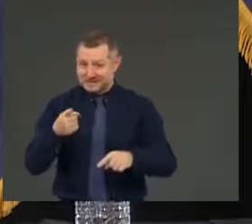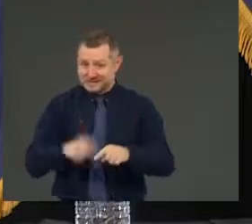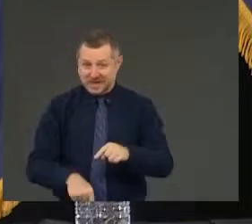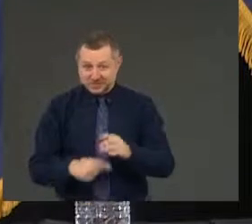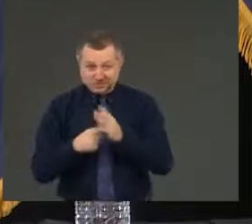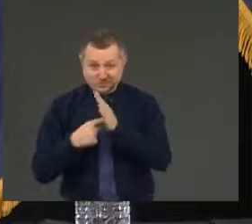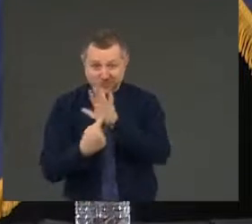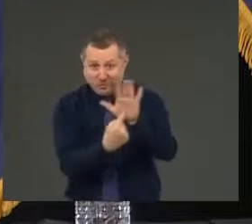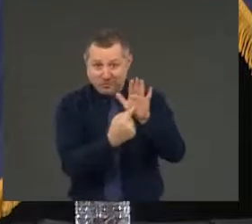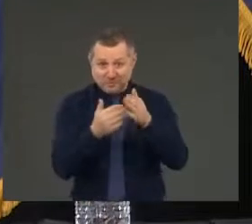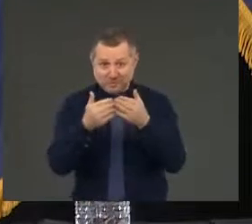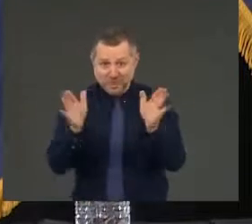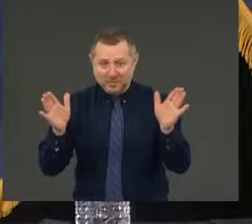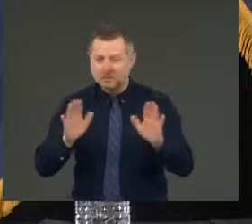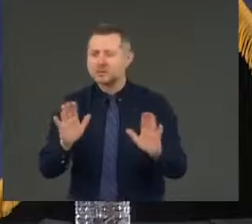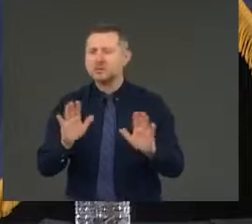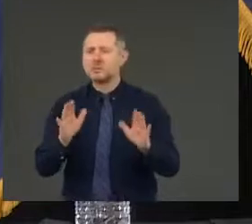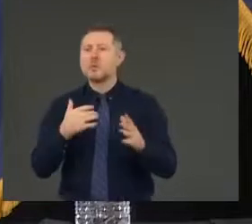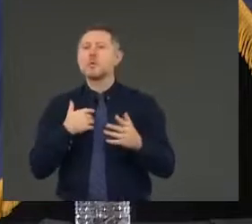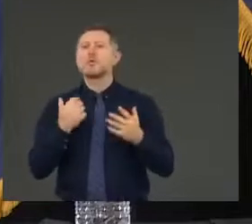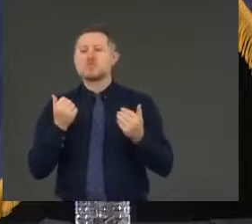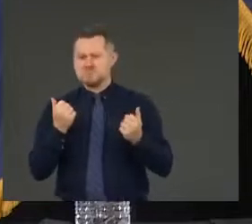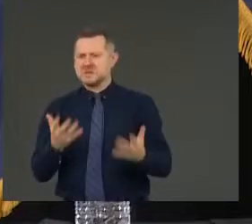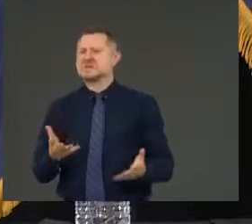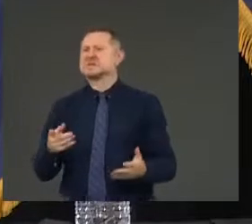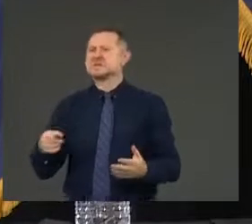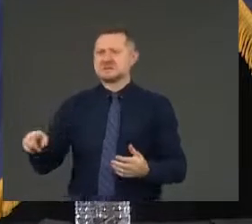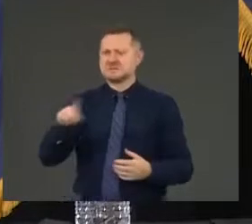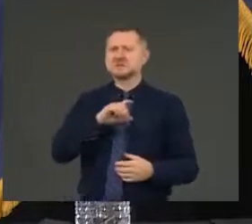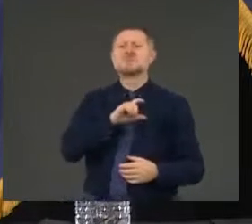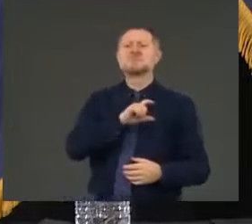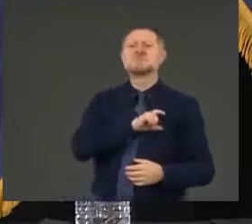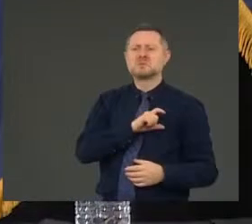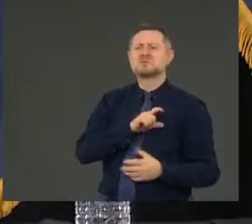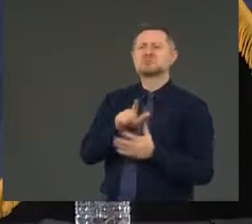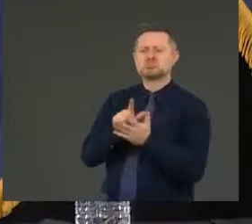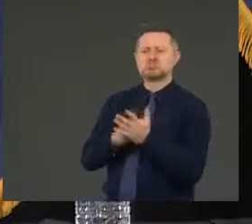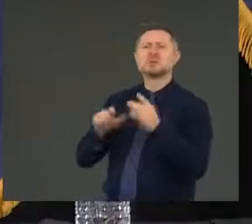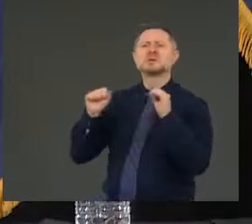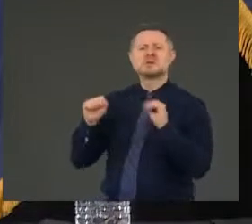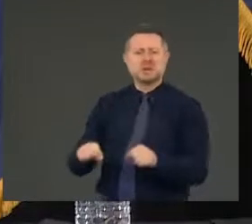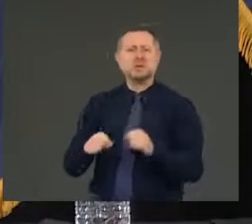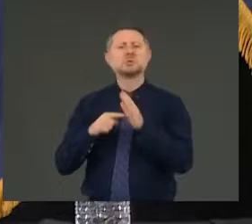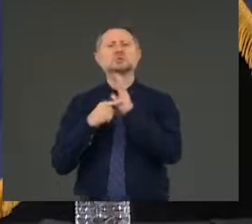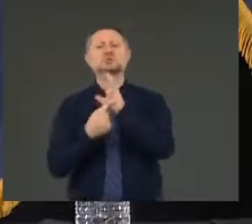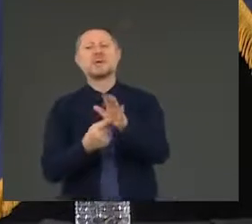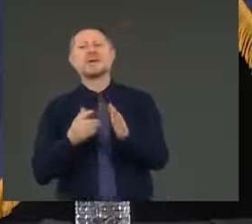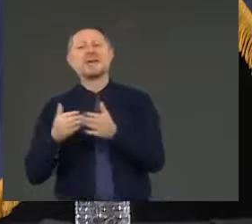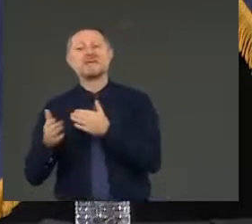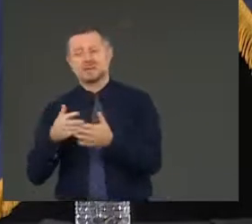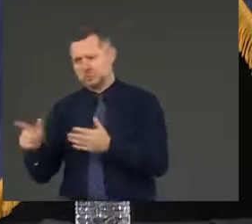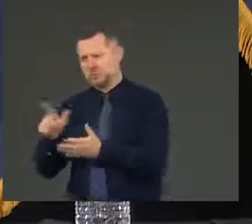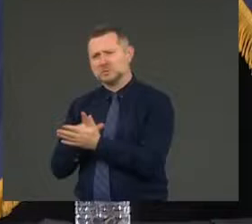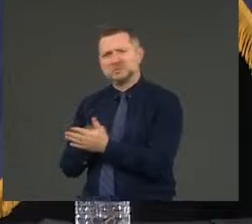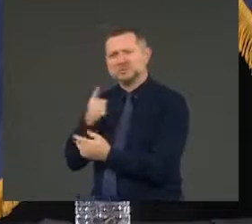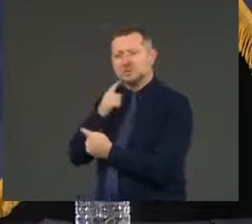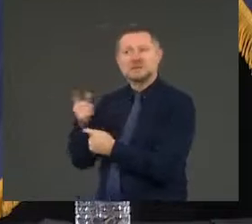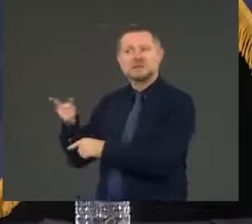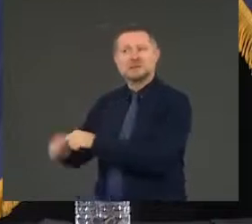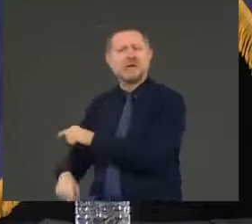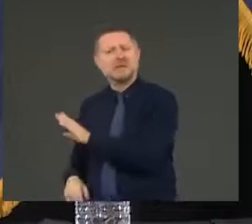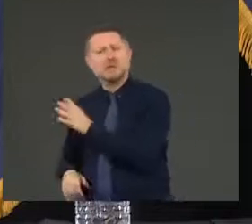that say that. I think local elected officials across the state